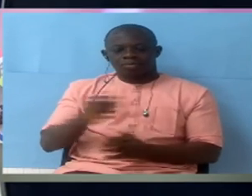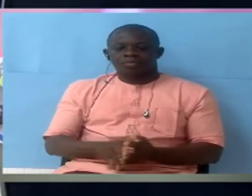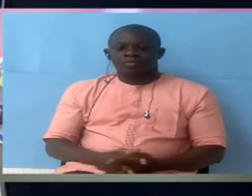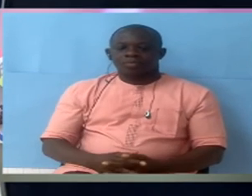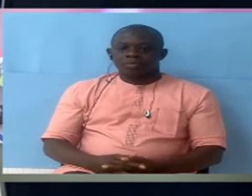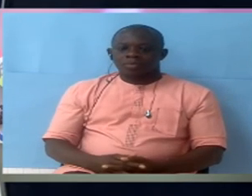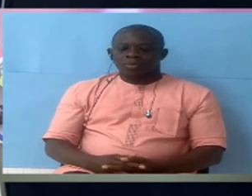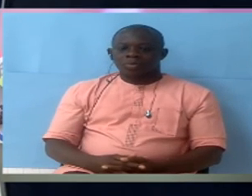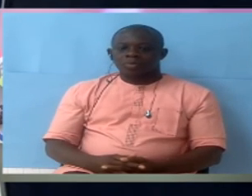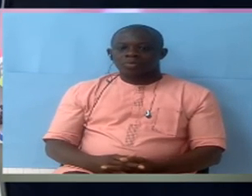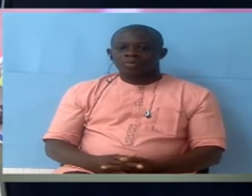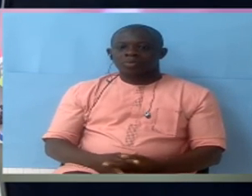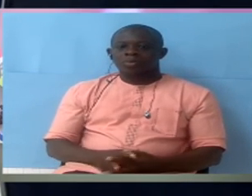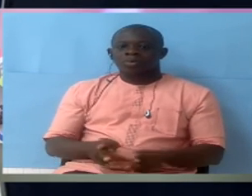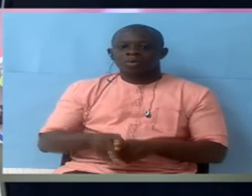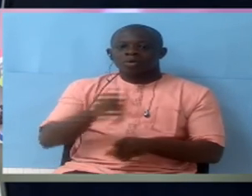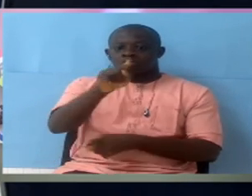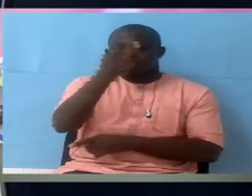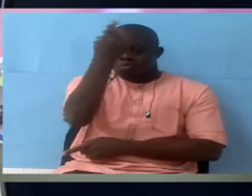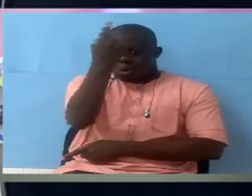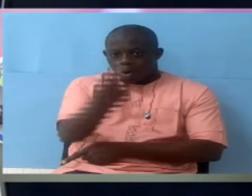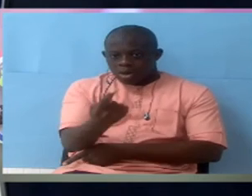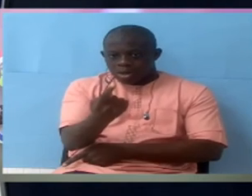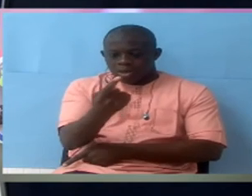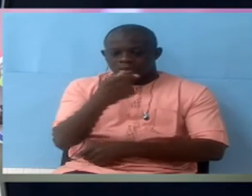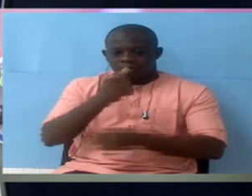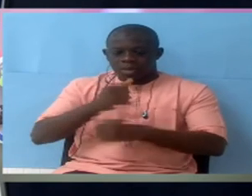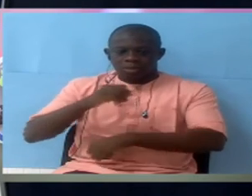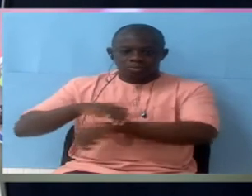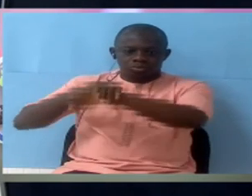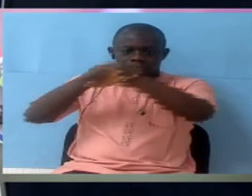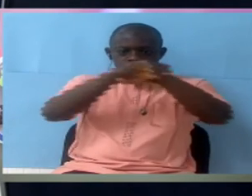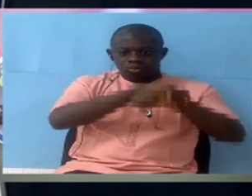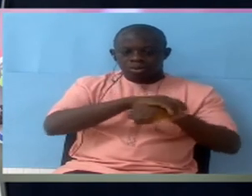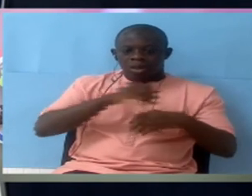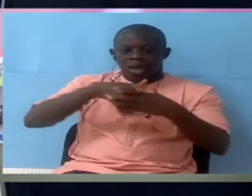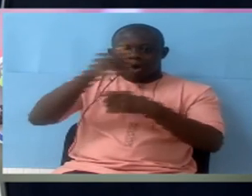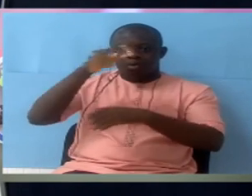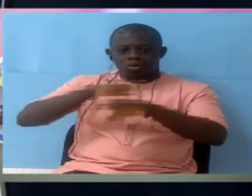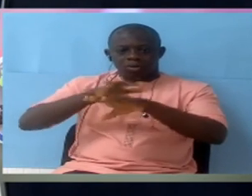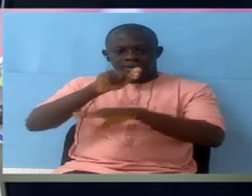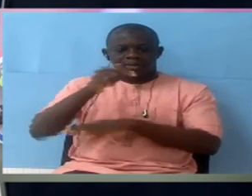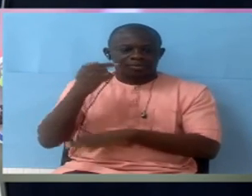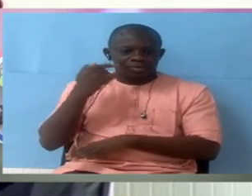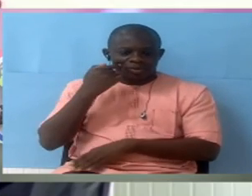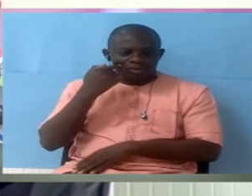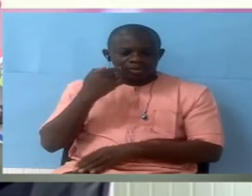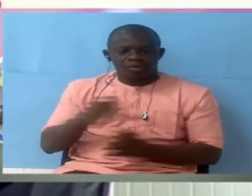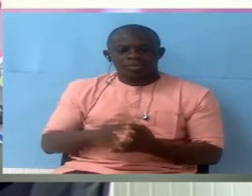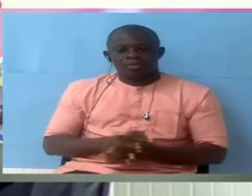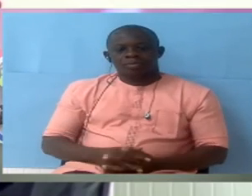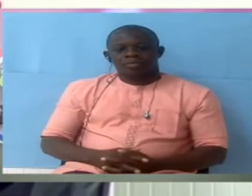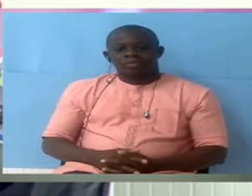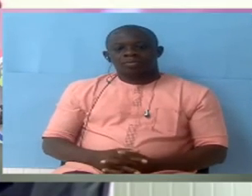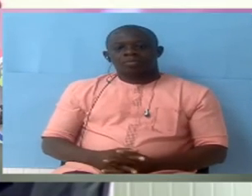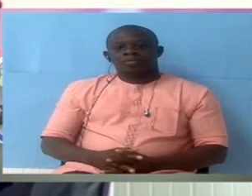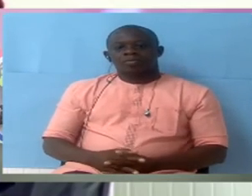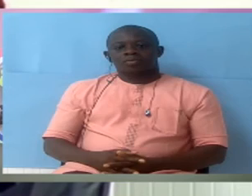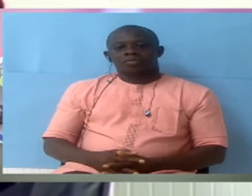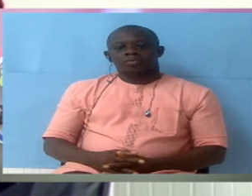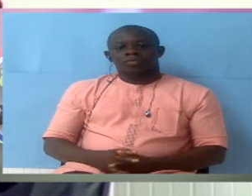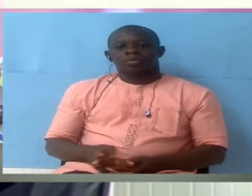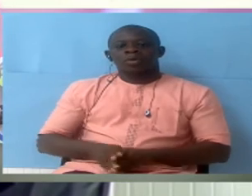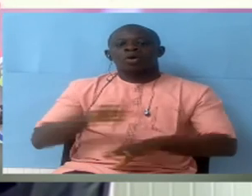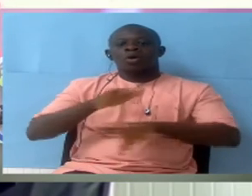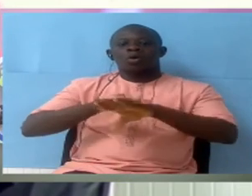Were you the only one that was taken out on that day? Yo kena lan yo bon bes bob. That day I was the only guy